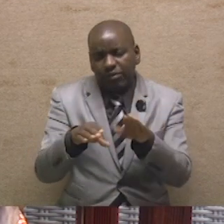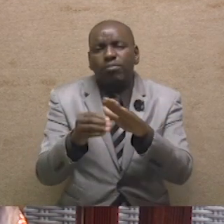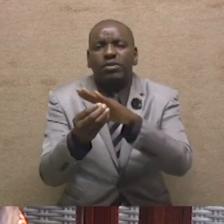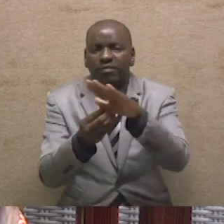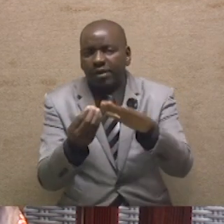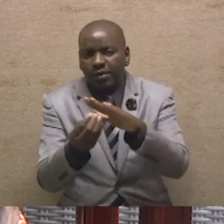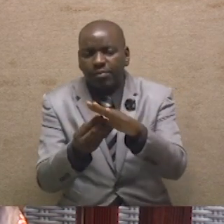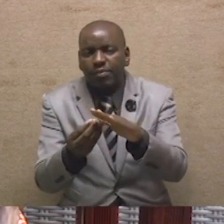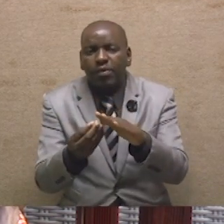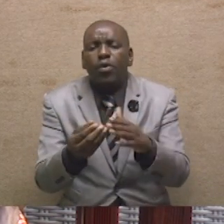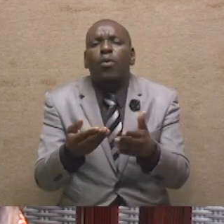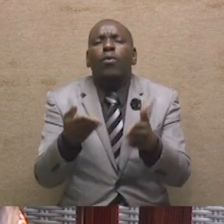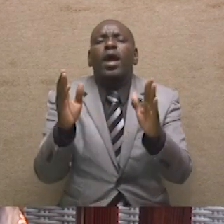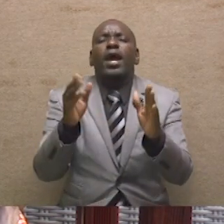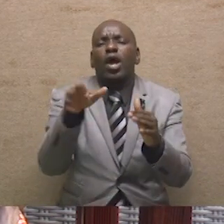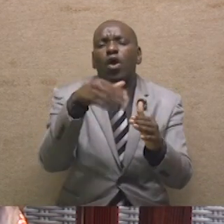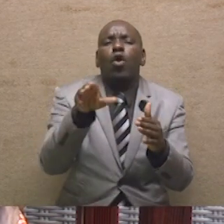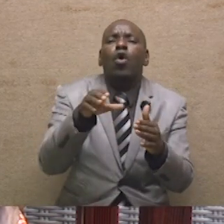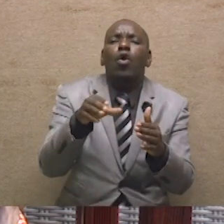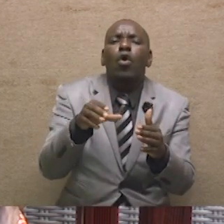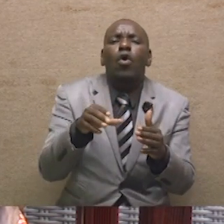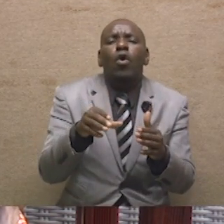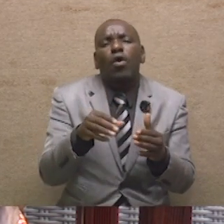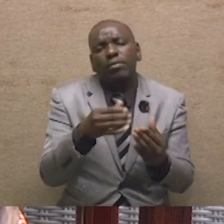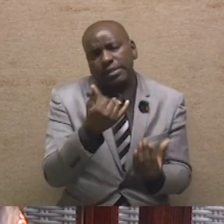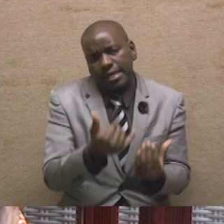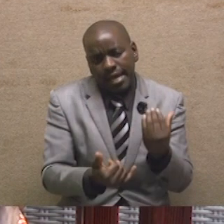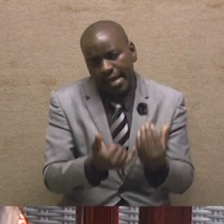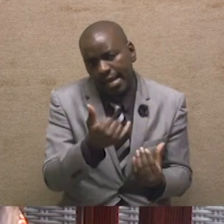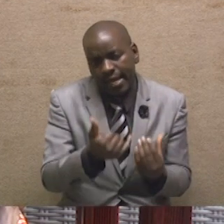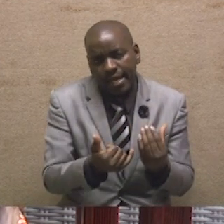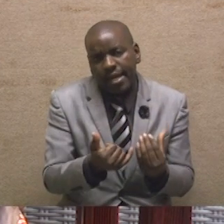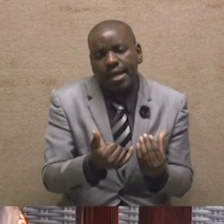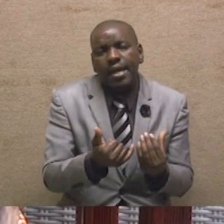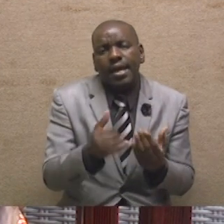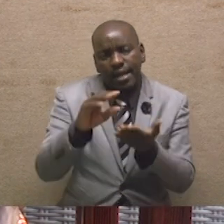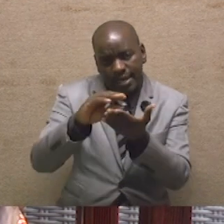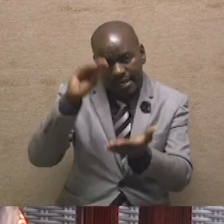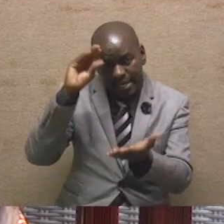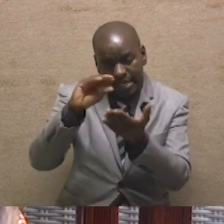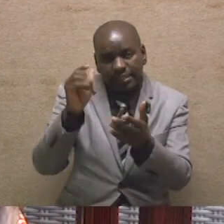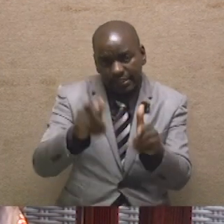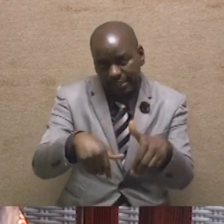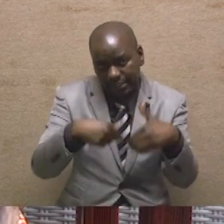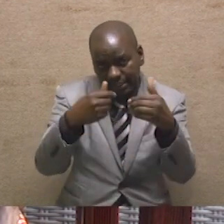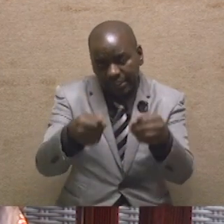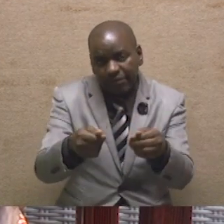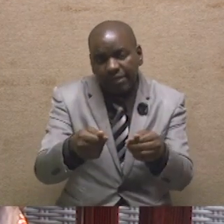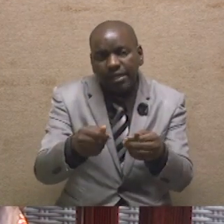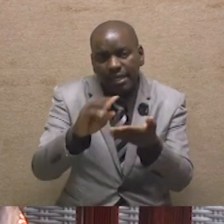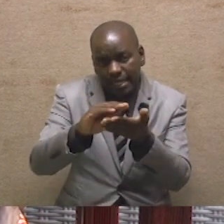platform where pupils are gathered and provided